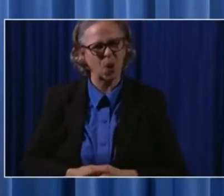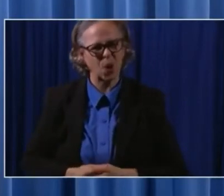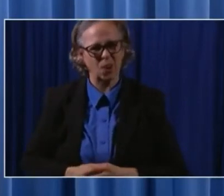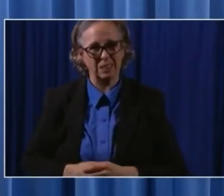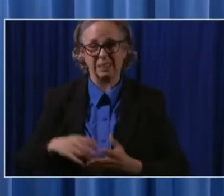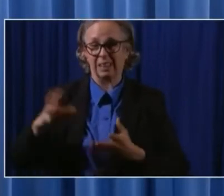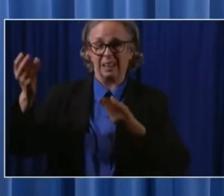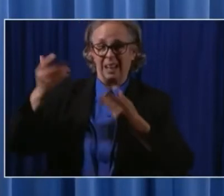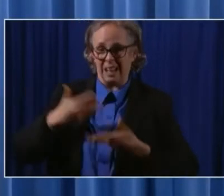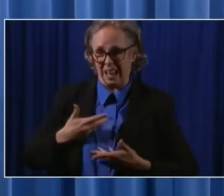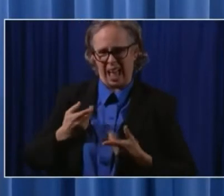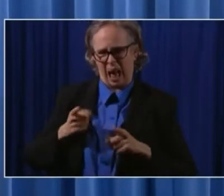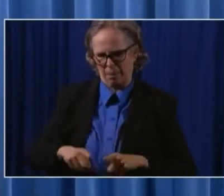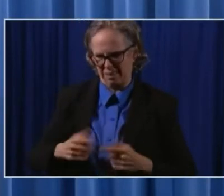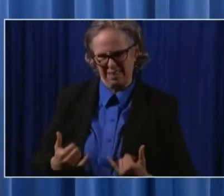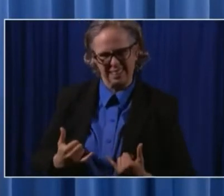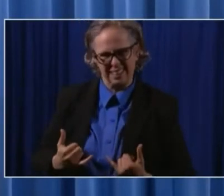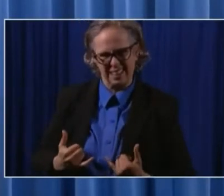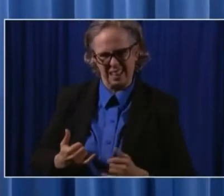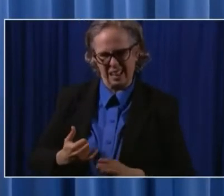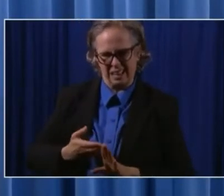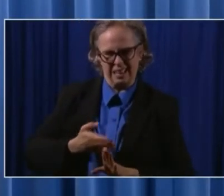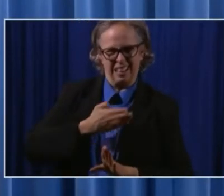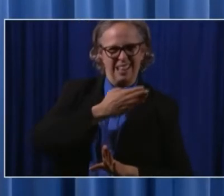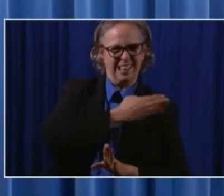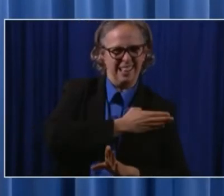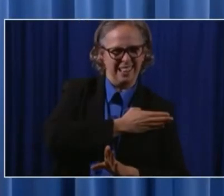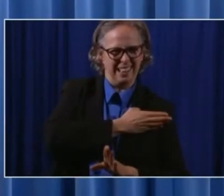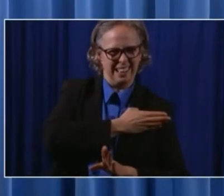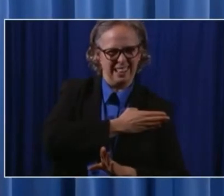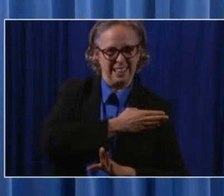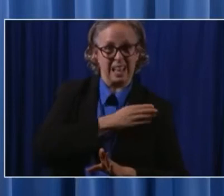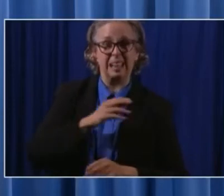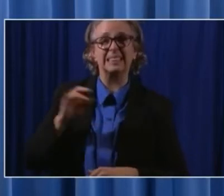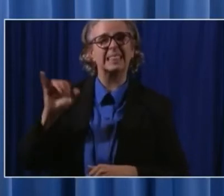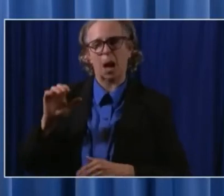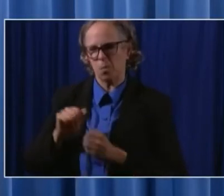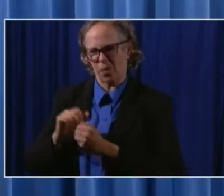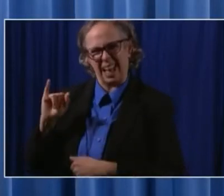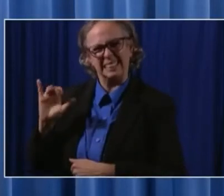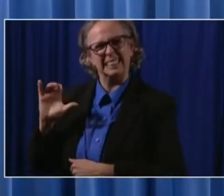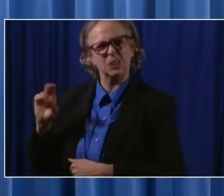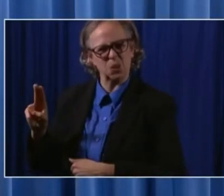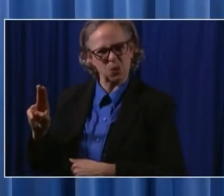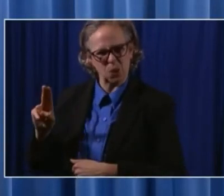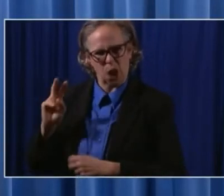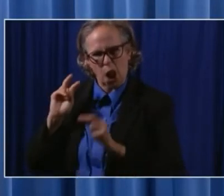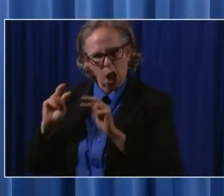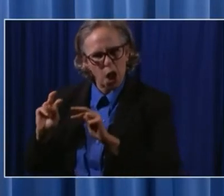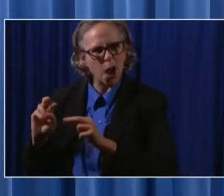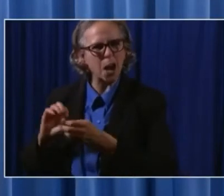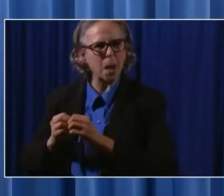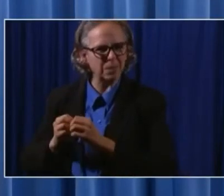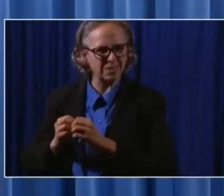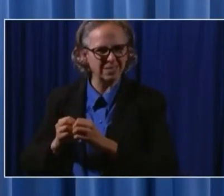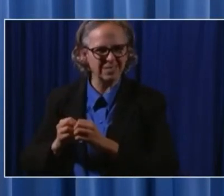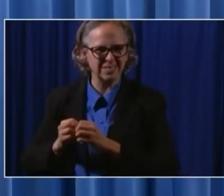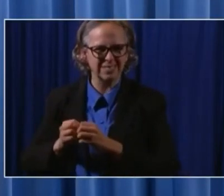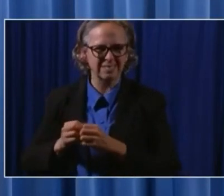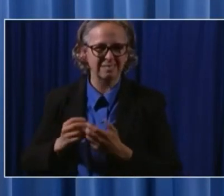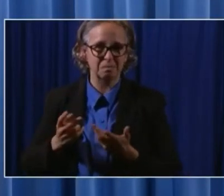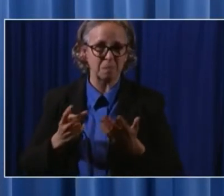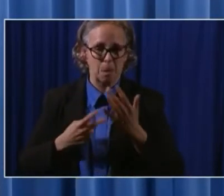ICU is something that we always look at. So look, I cannot predict, but